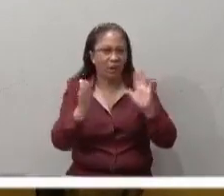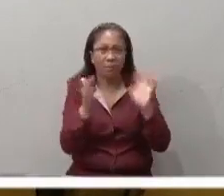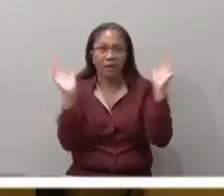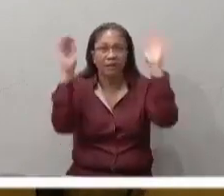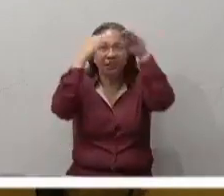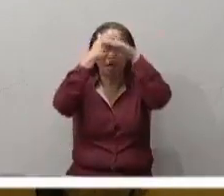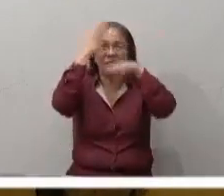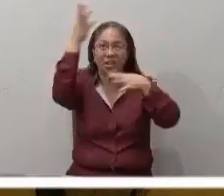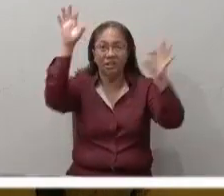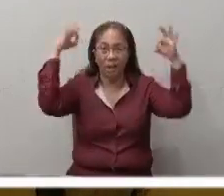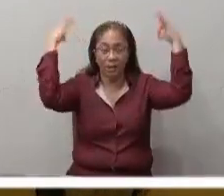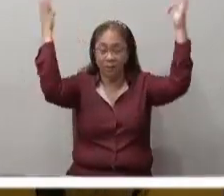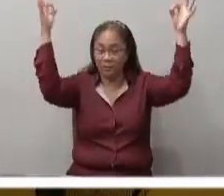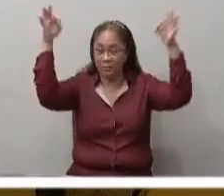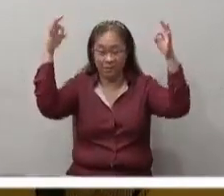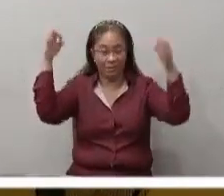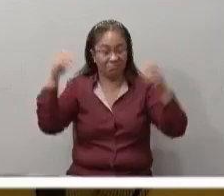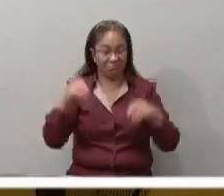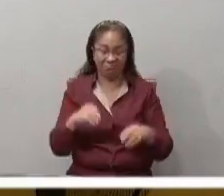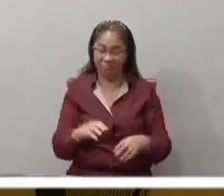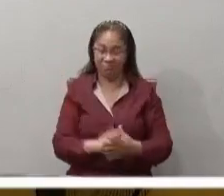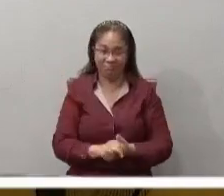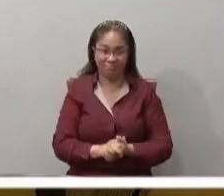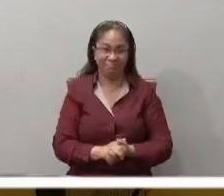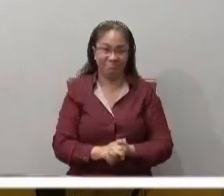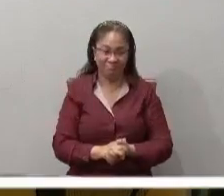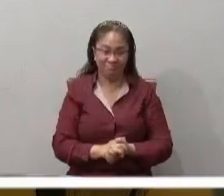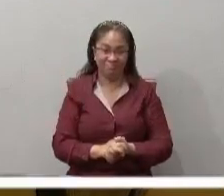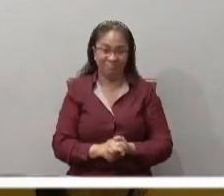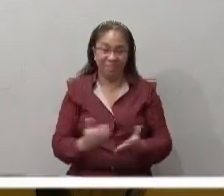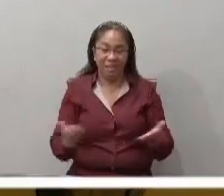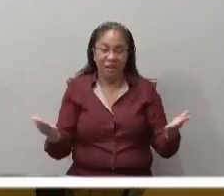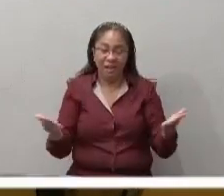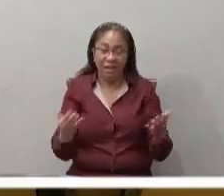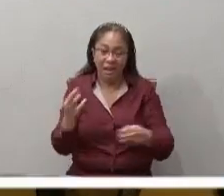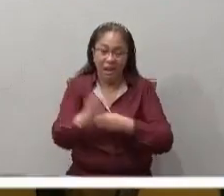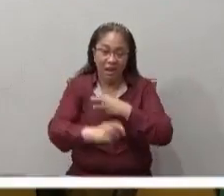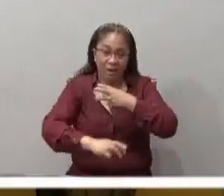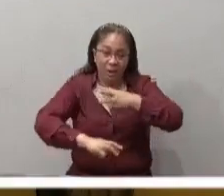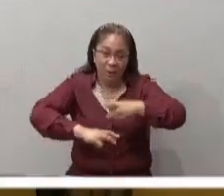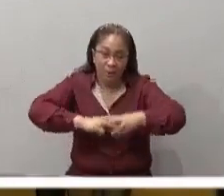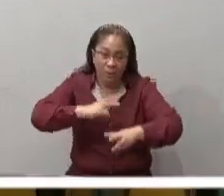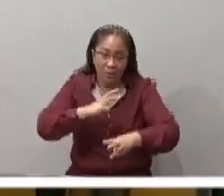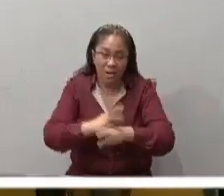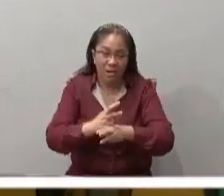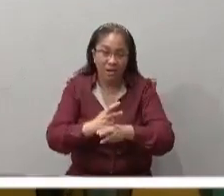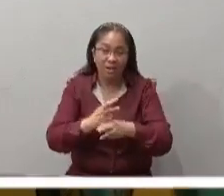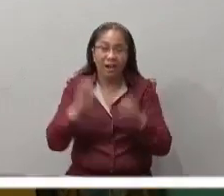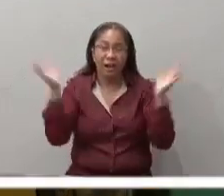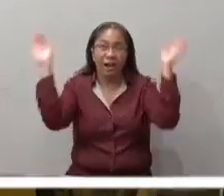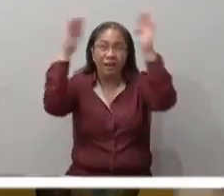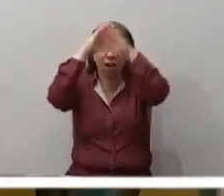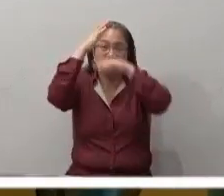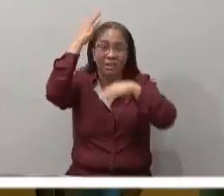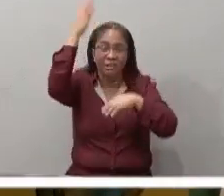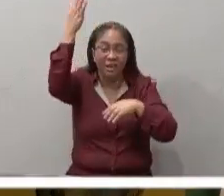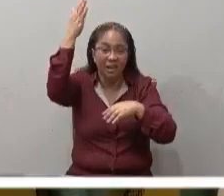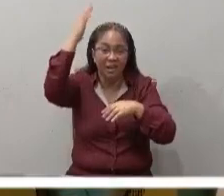has prepared for us, his people, here in this world and in the world to come, eternal life.